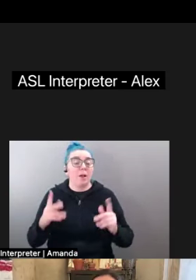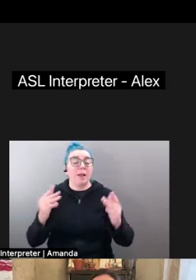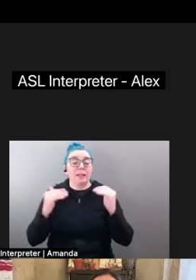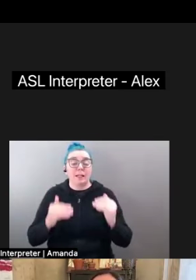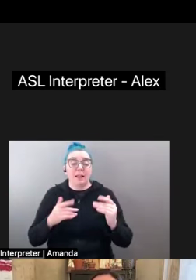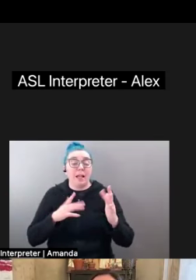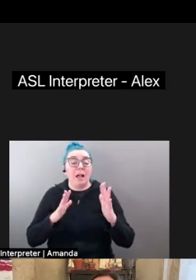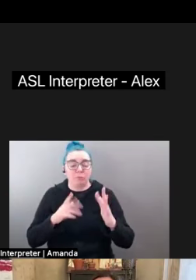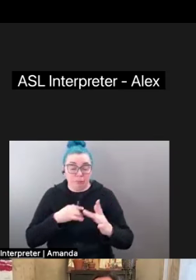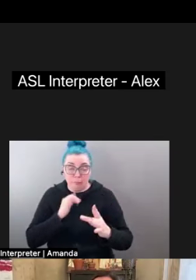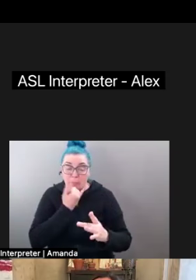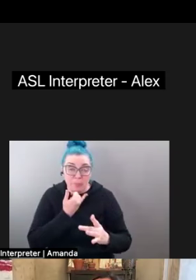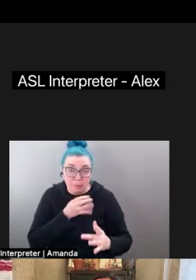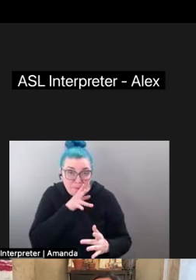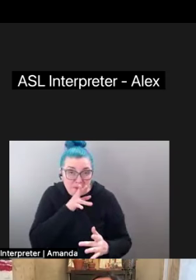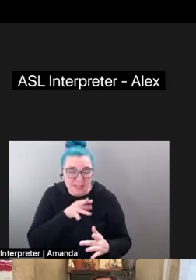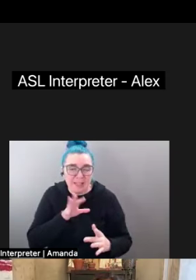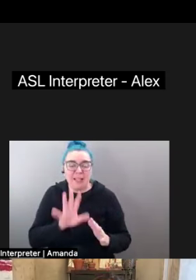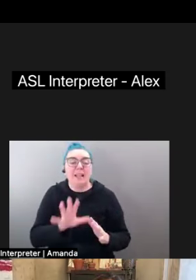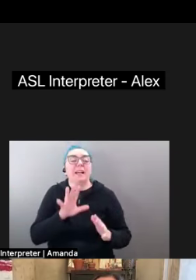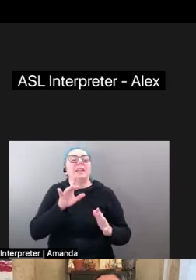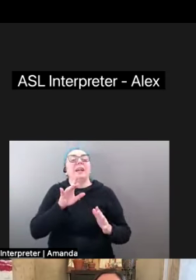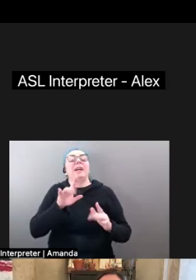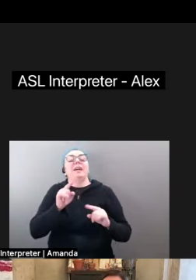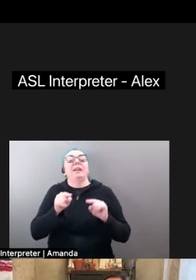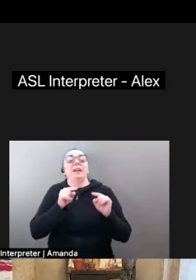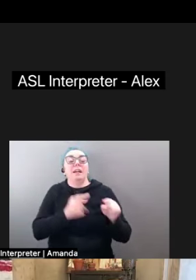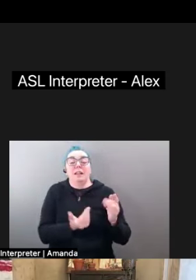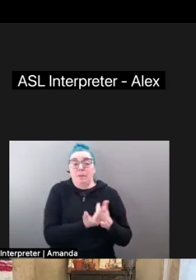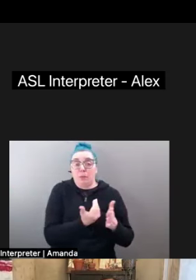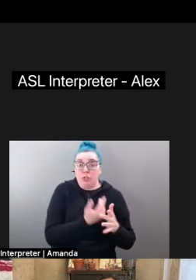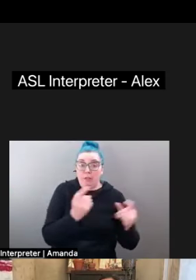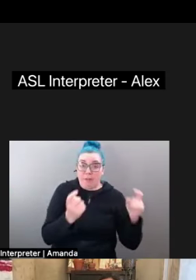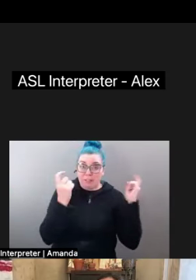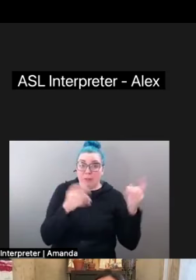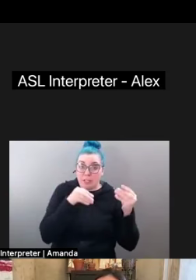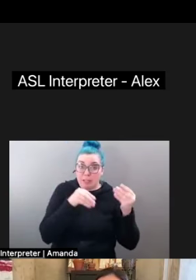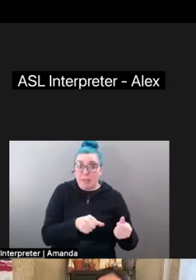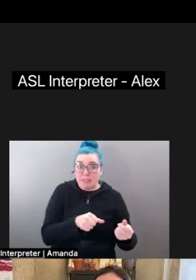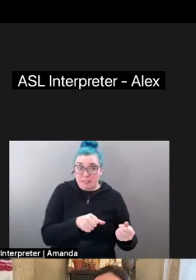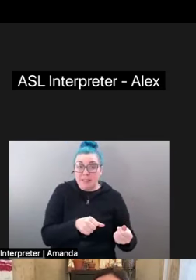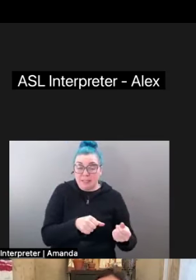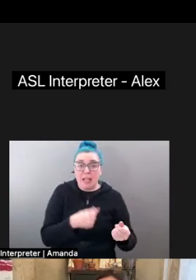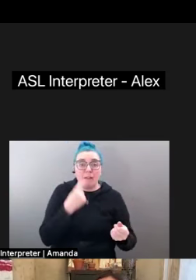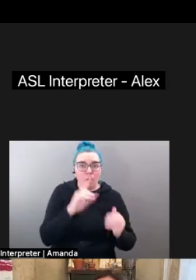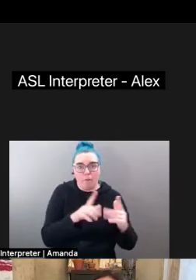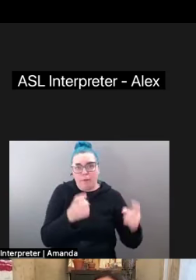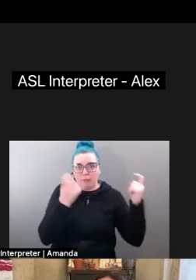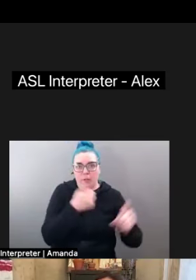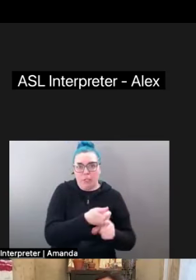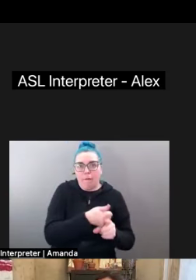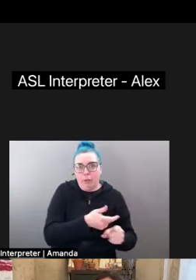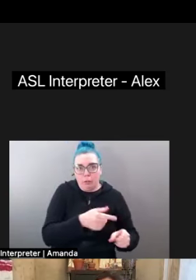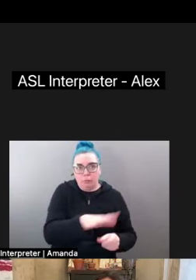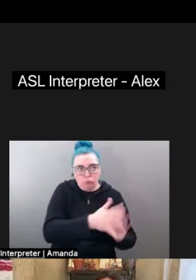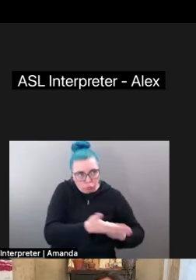words. Emerging festival expenses have to be directly related to the delivery of the festival. So